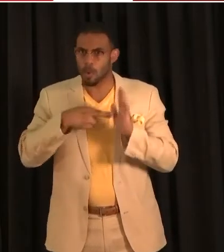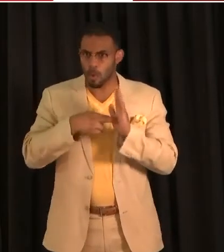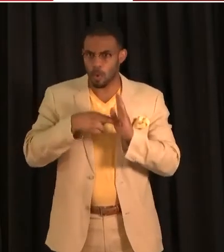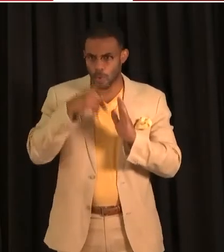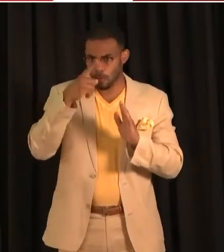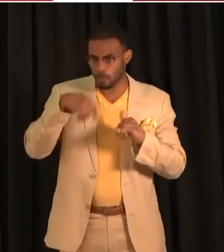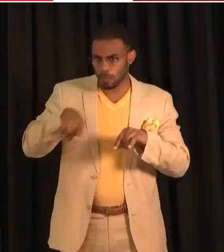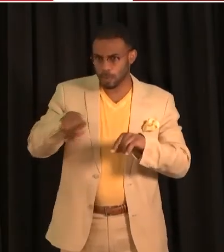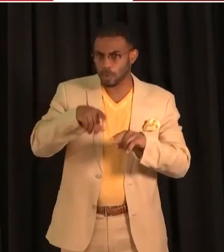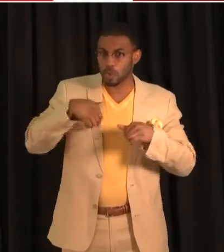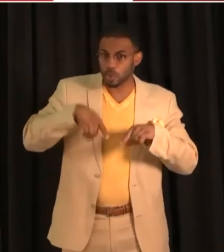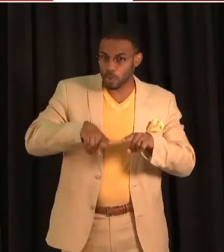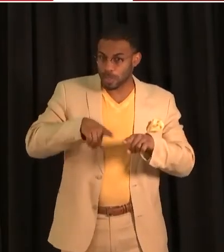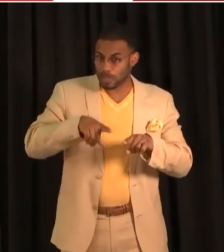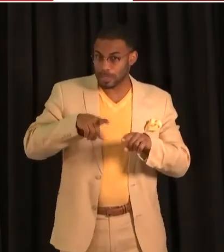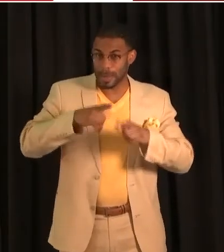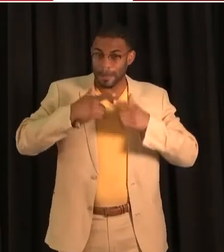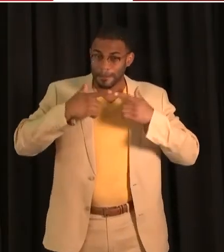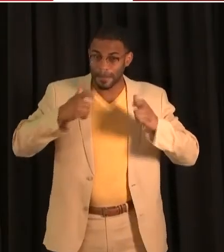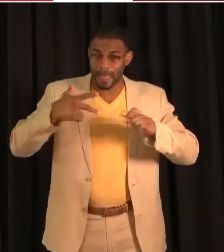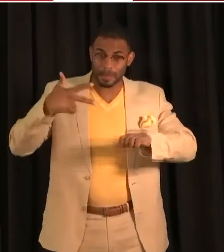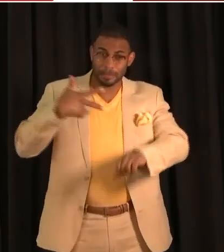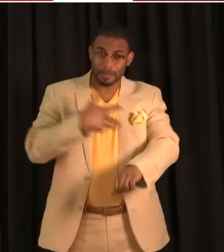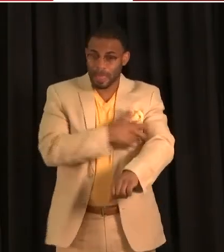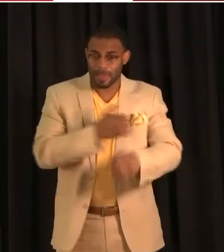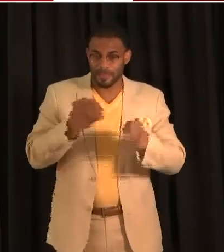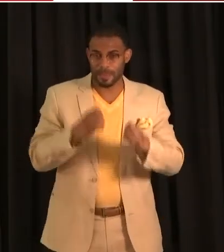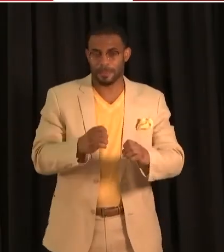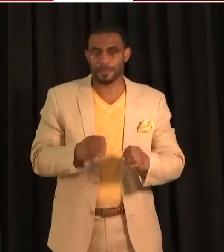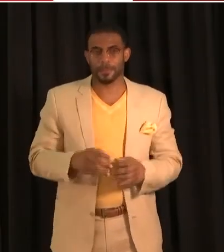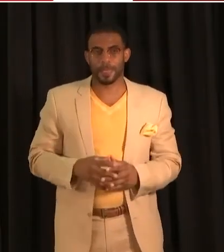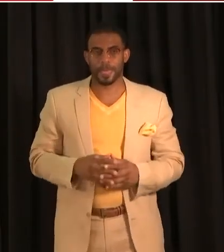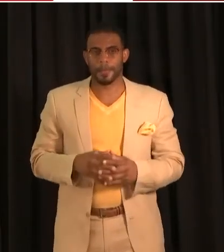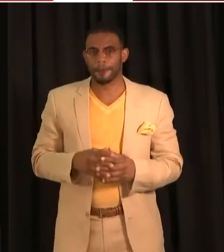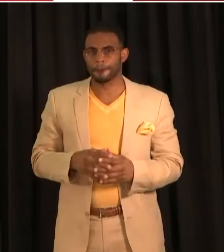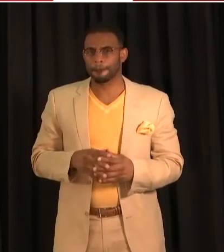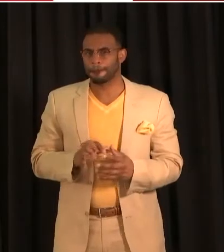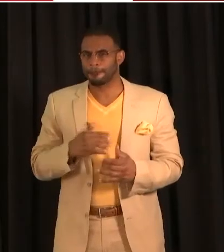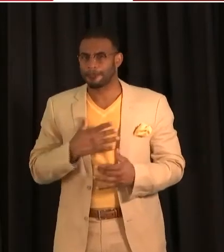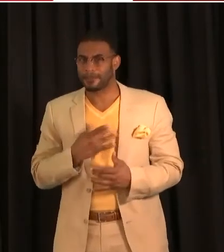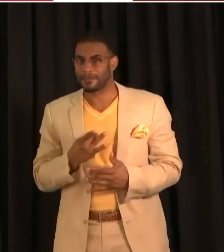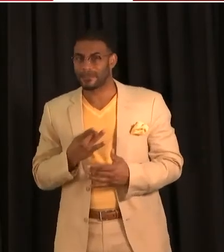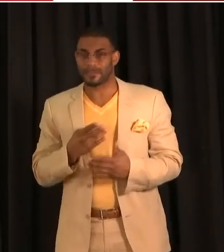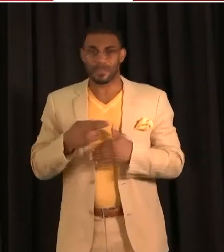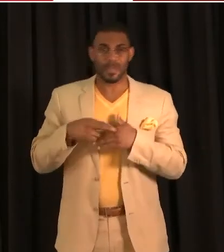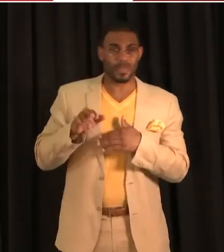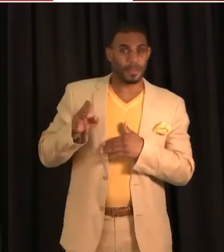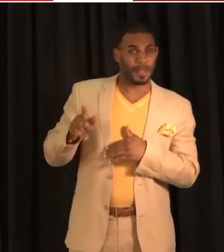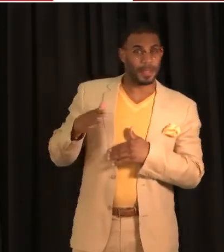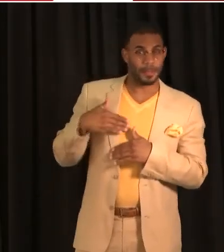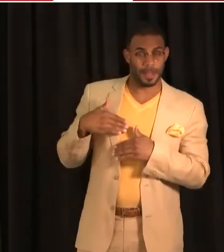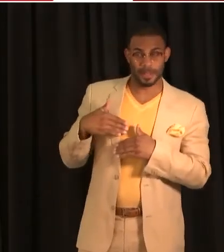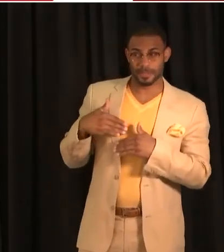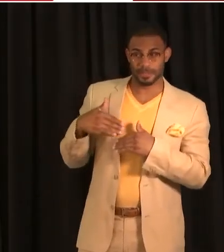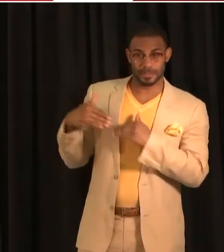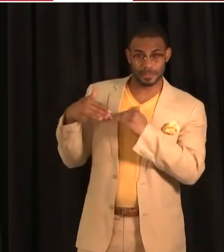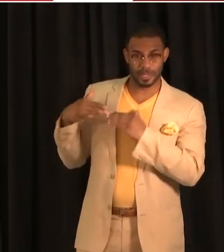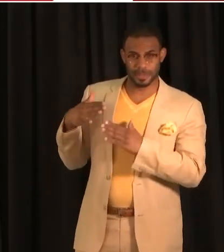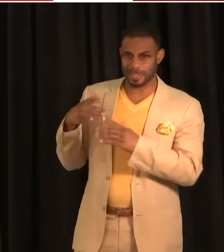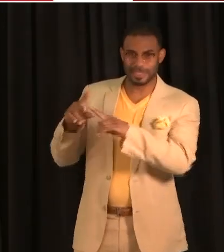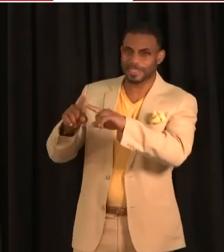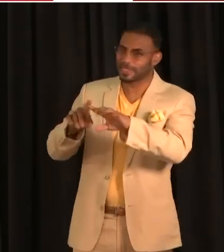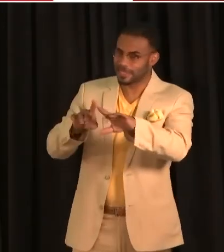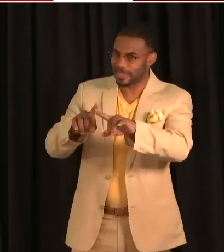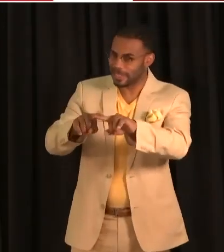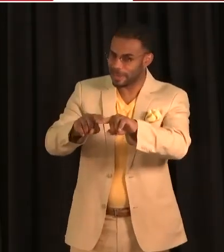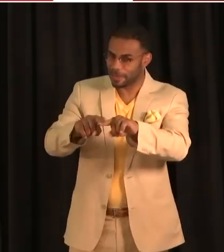could be a role during a massive vaccination effort. And I would like to refer to my comments before. It really